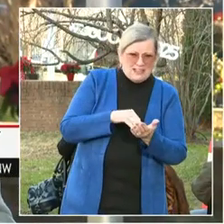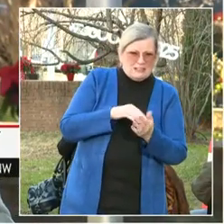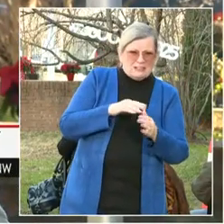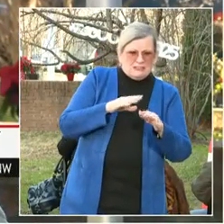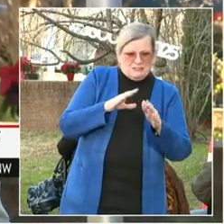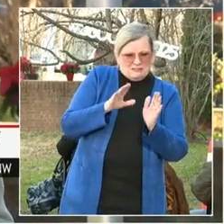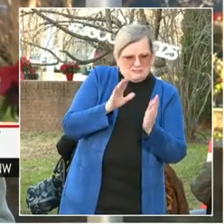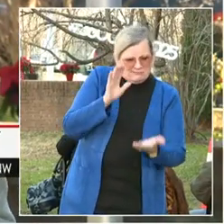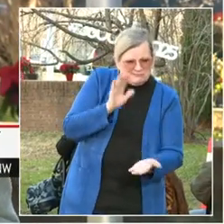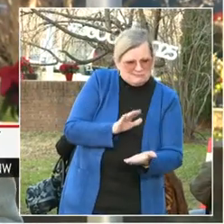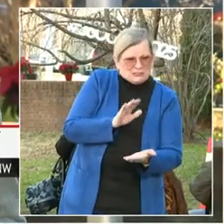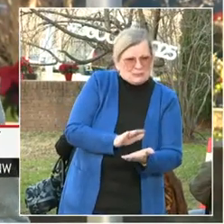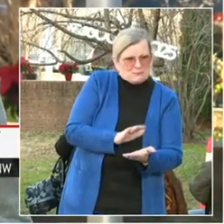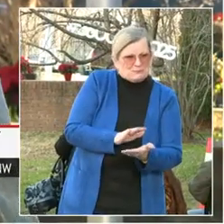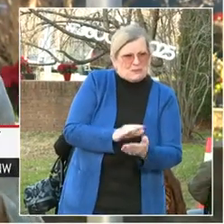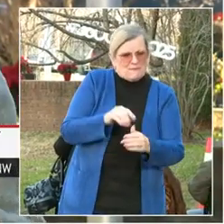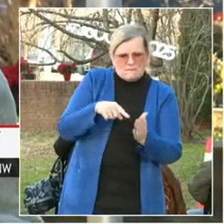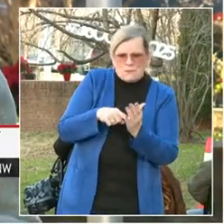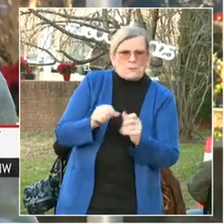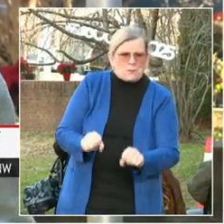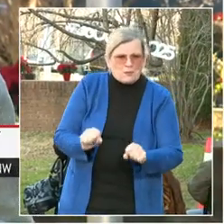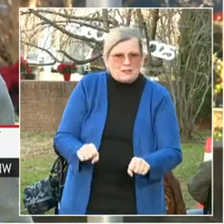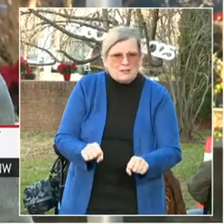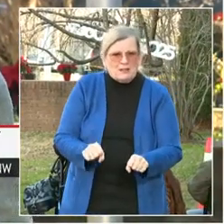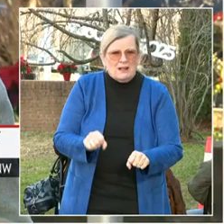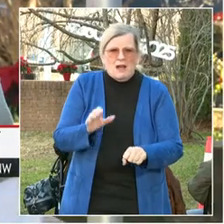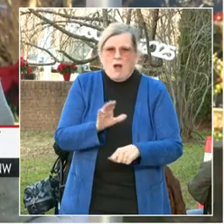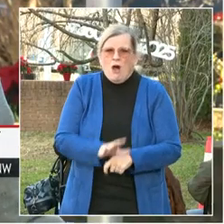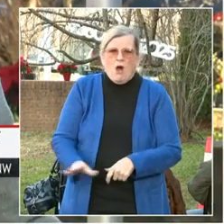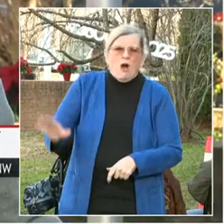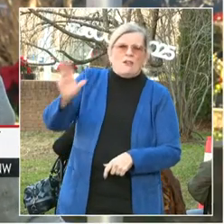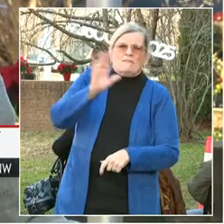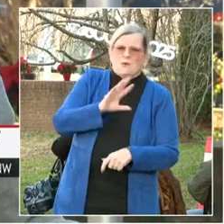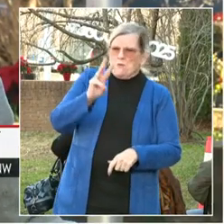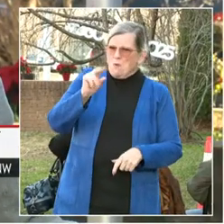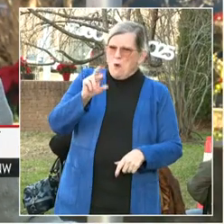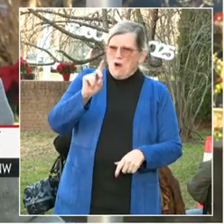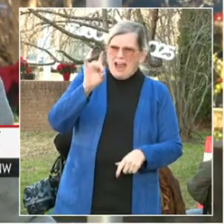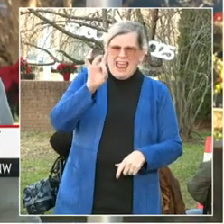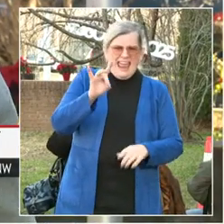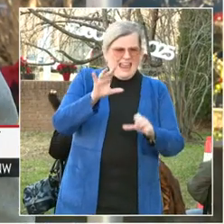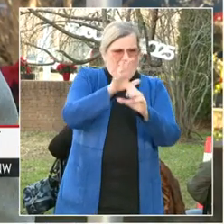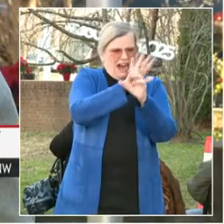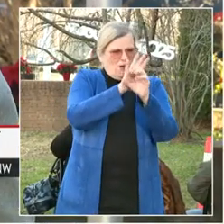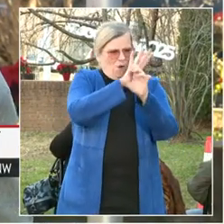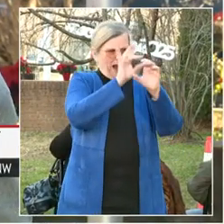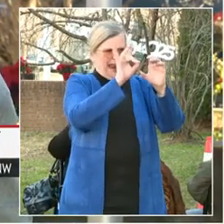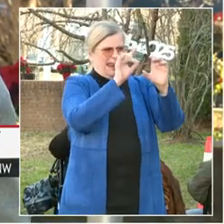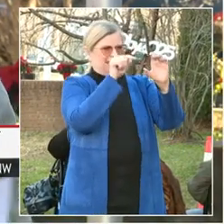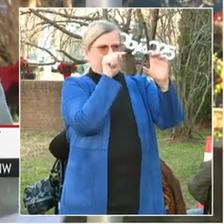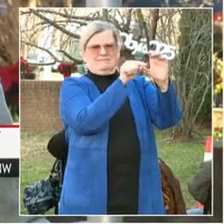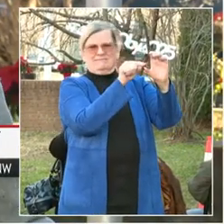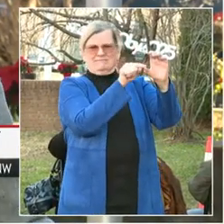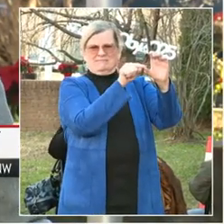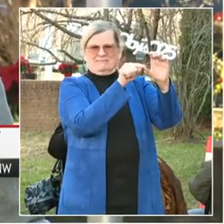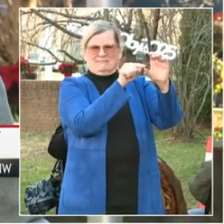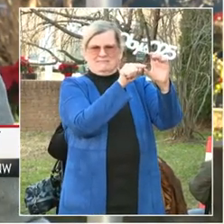do it across all 8 wards. Are you with me on that, Washington? I know you're with me on that.